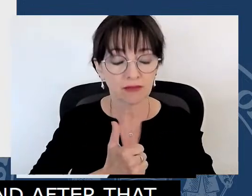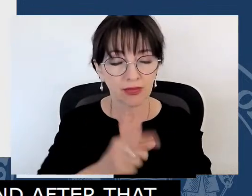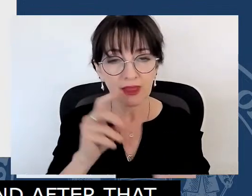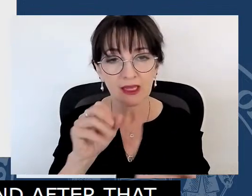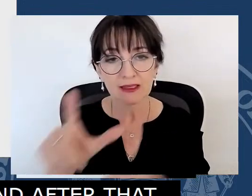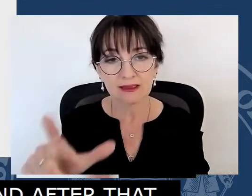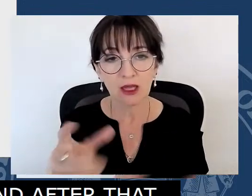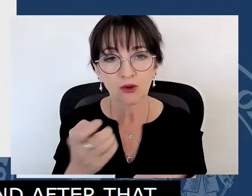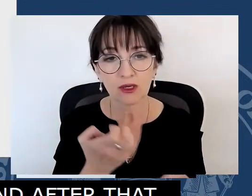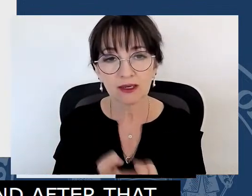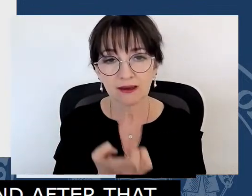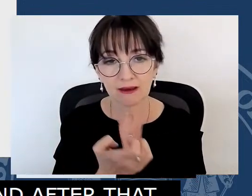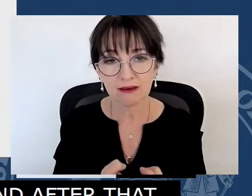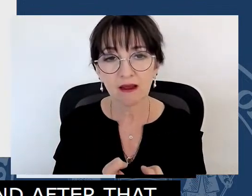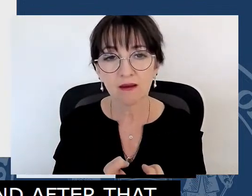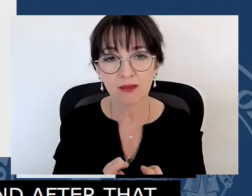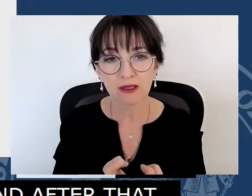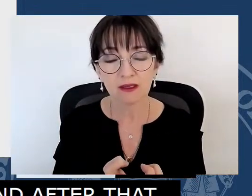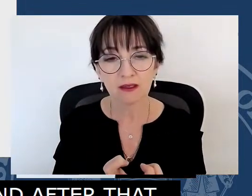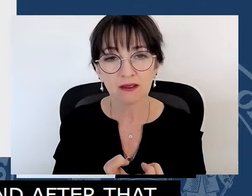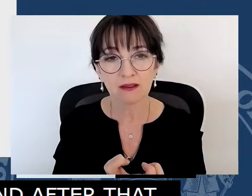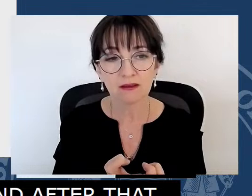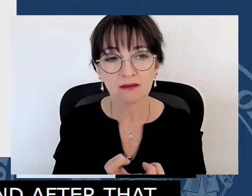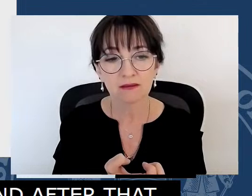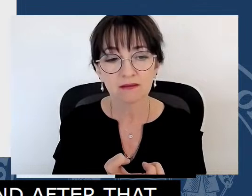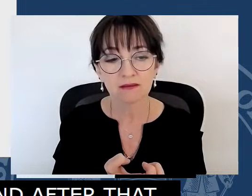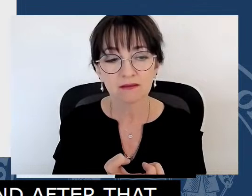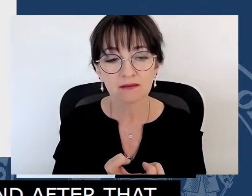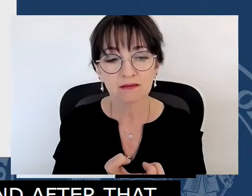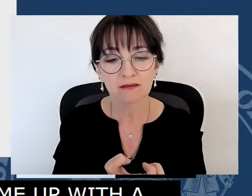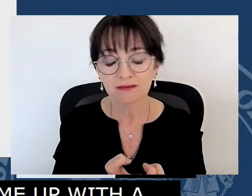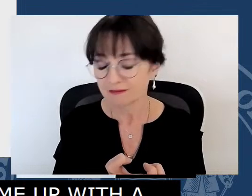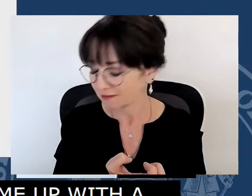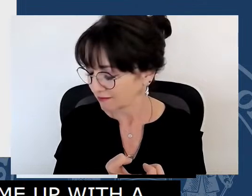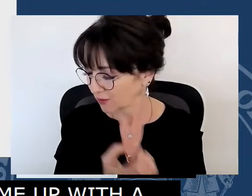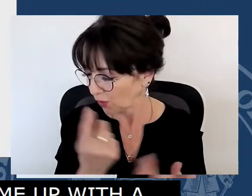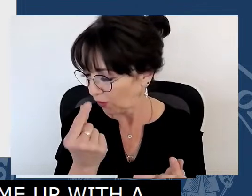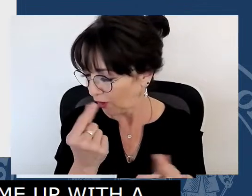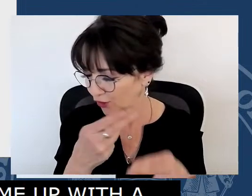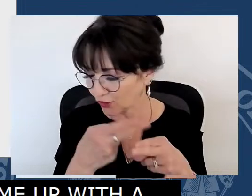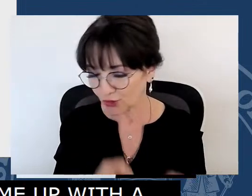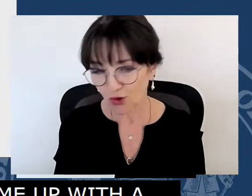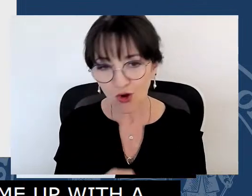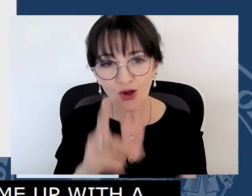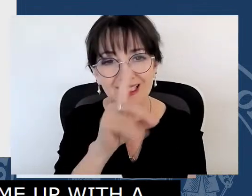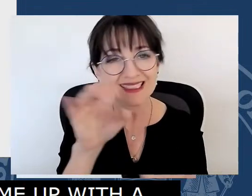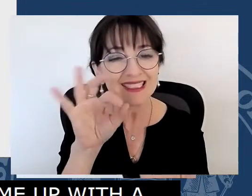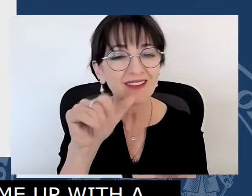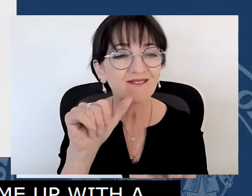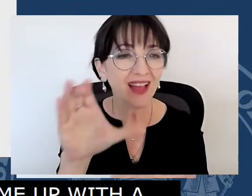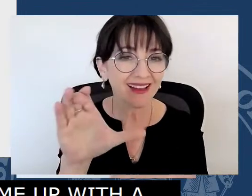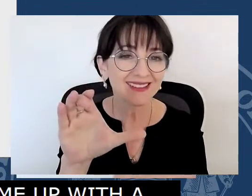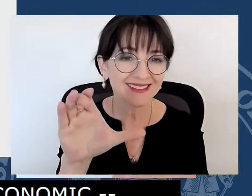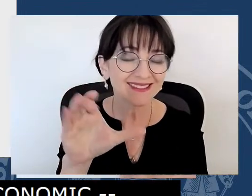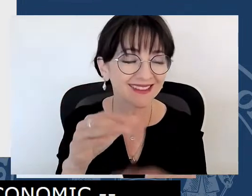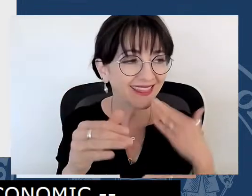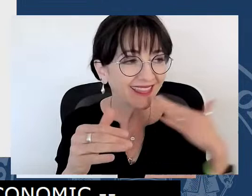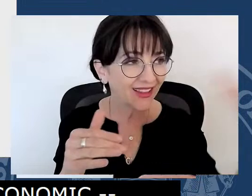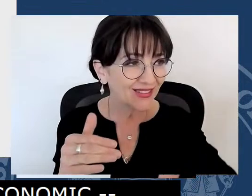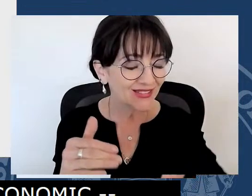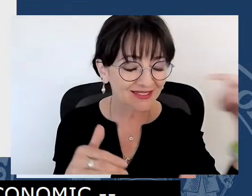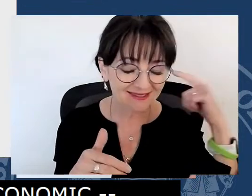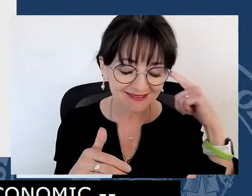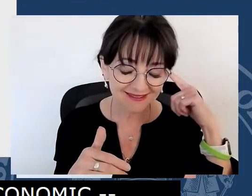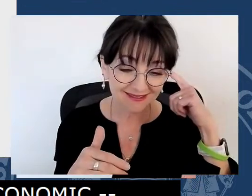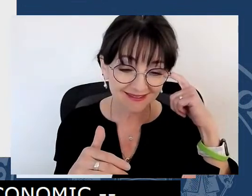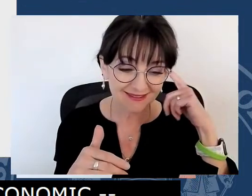the Economic, what do they call it? DFAC, thank you, the Delaware Economic